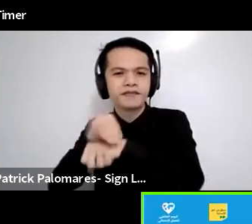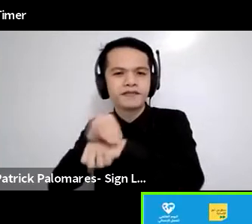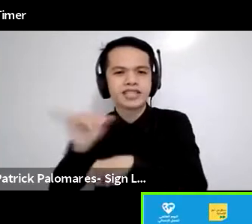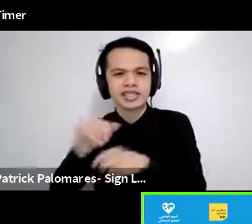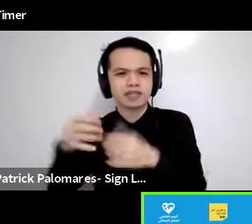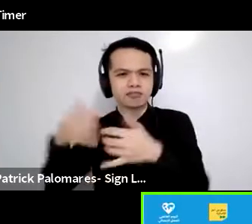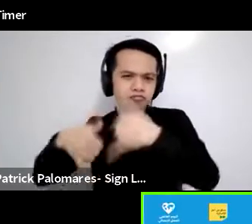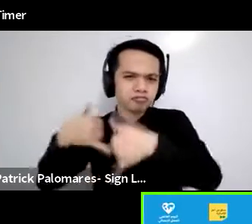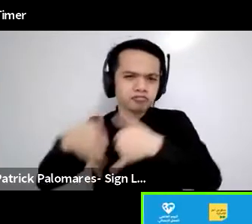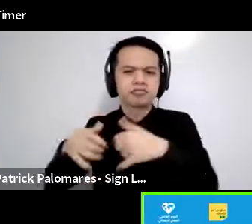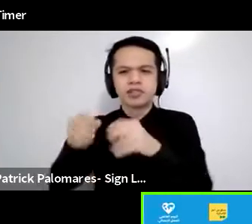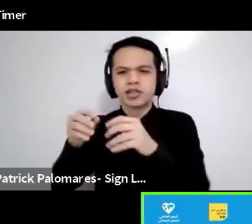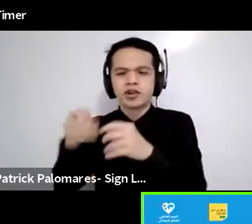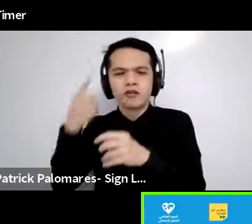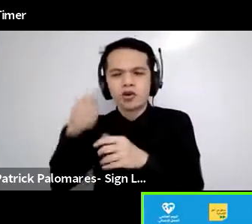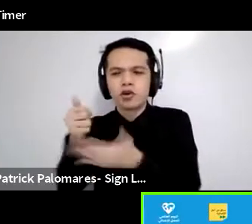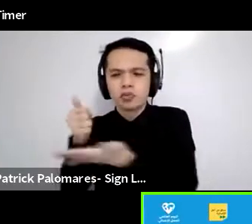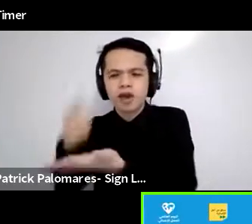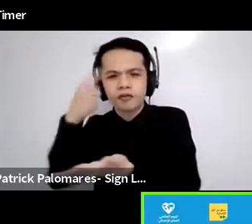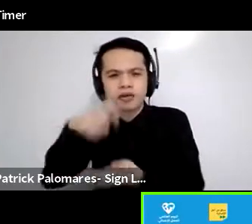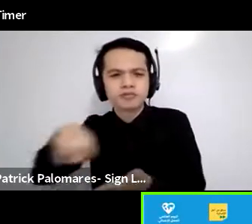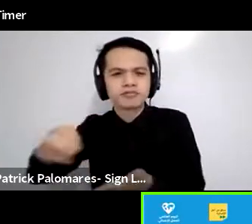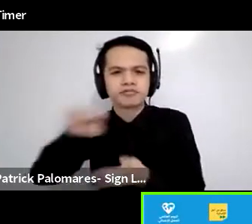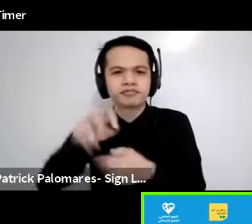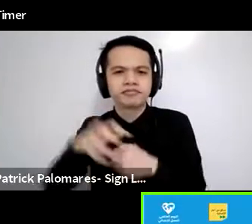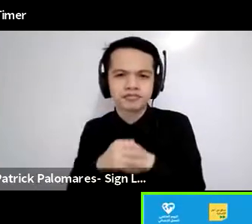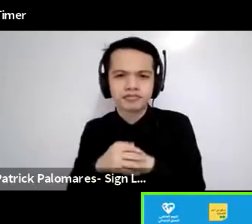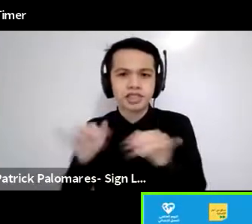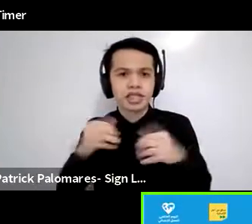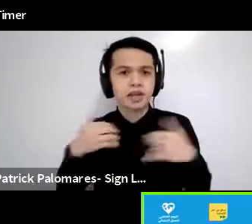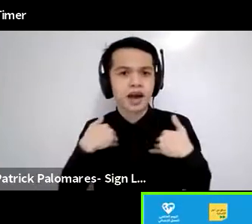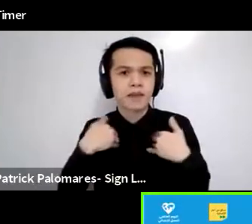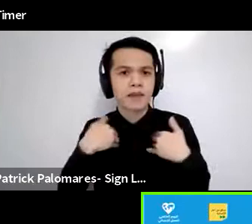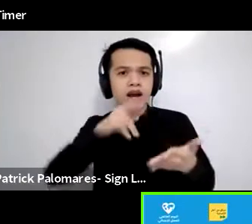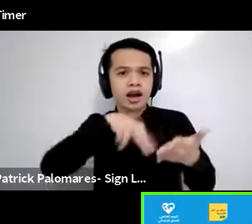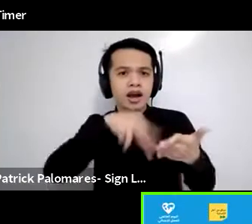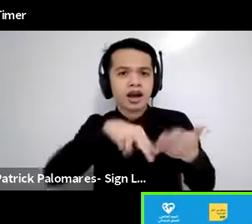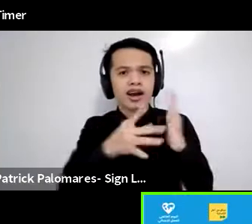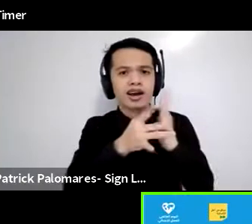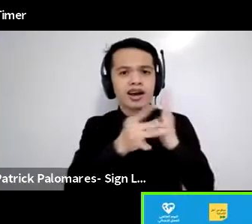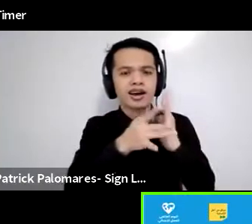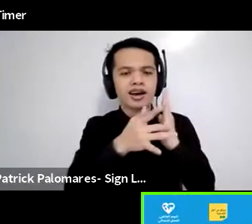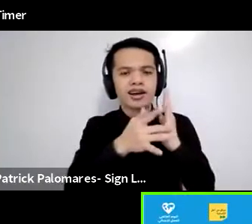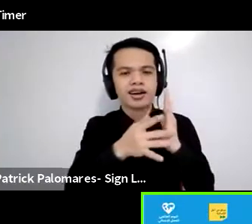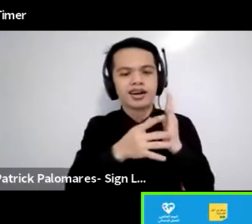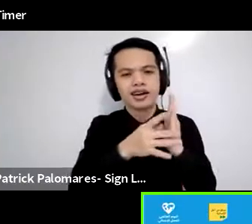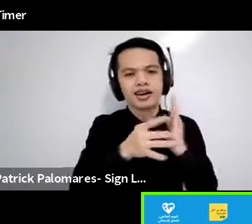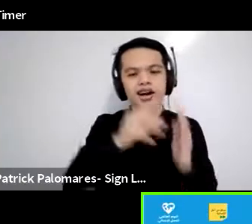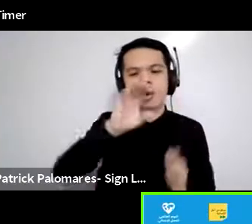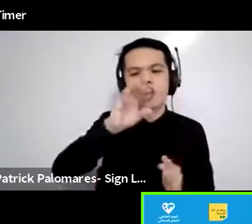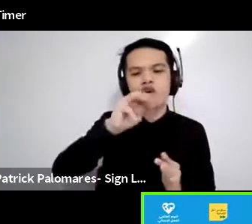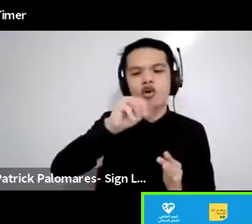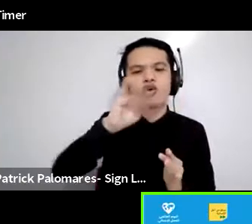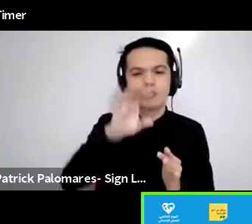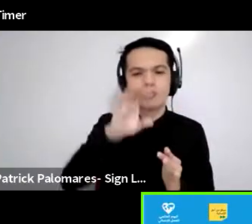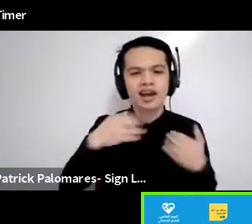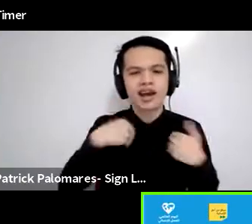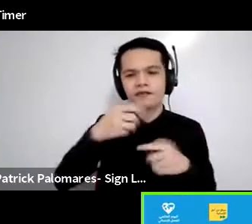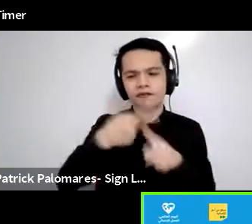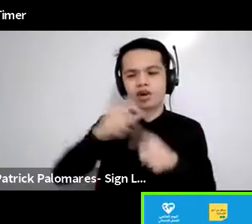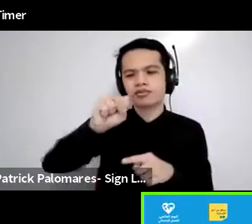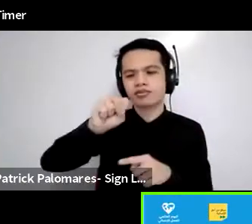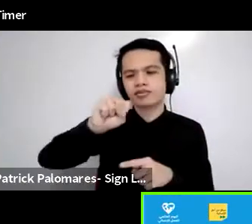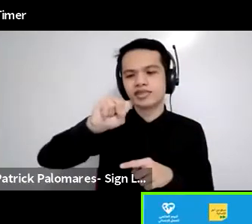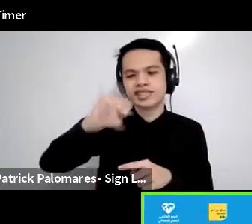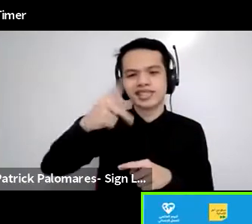to help you on your resilience journey. We have a comic book that you can download there as well at ccap.com.ph. And